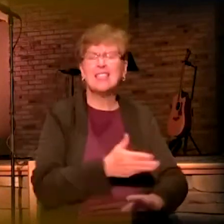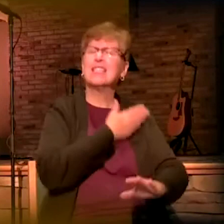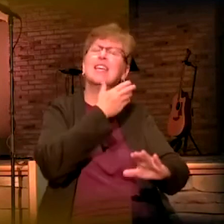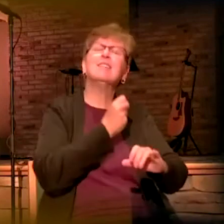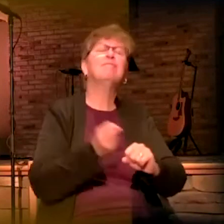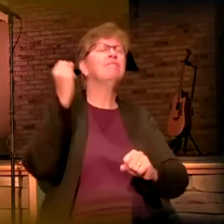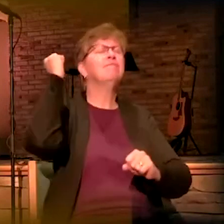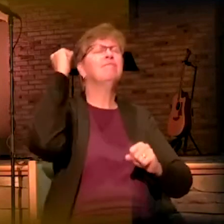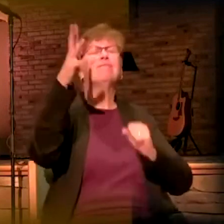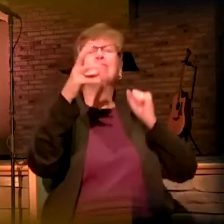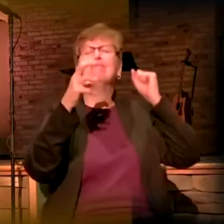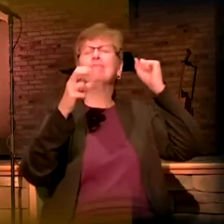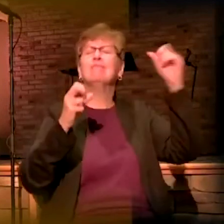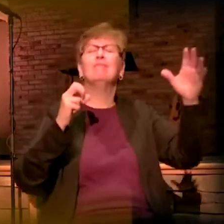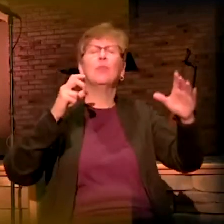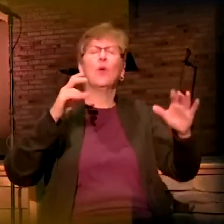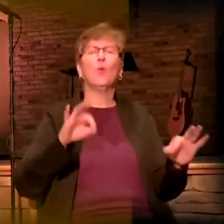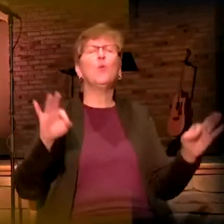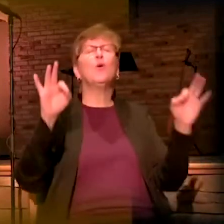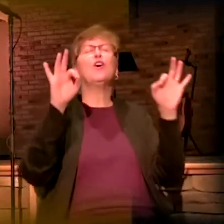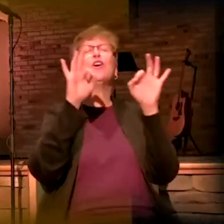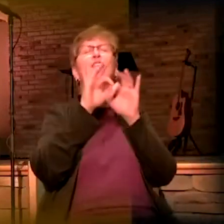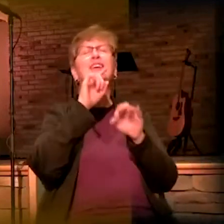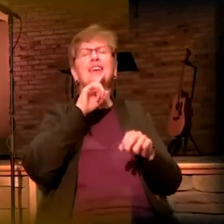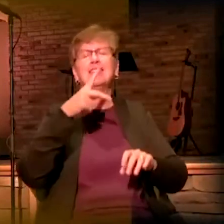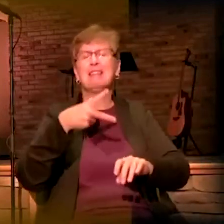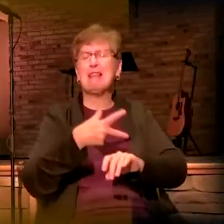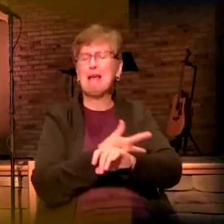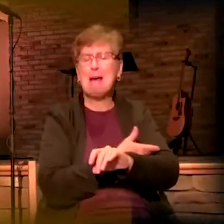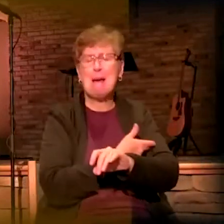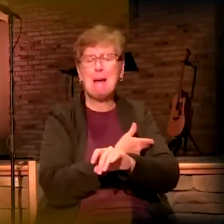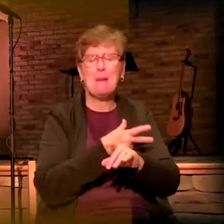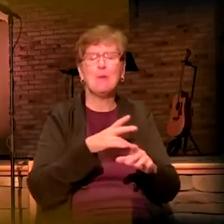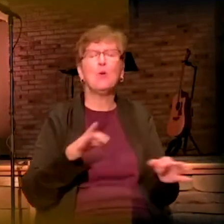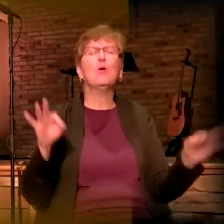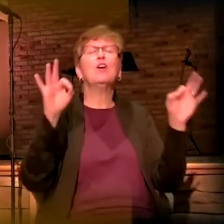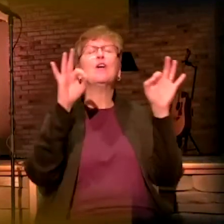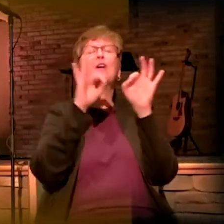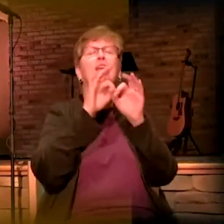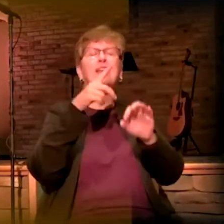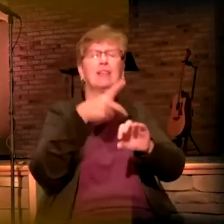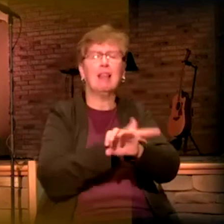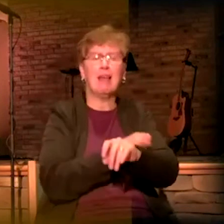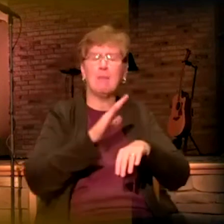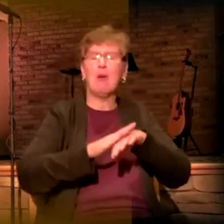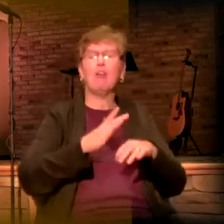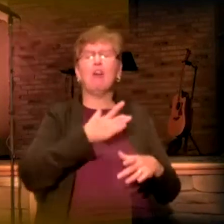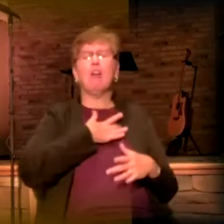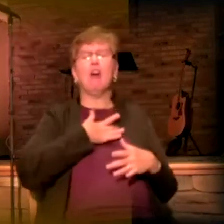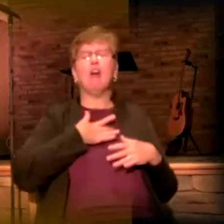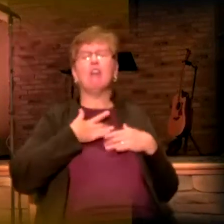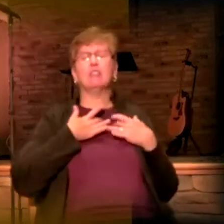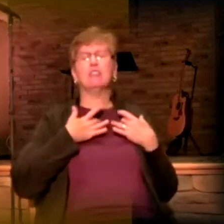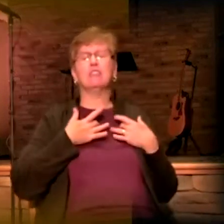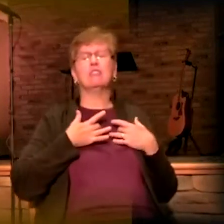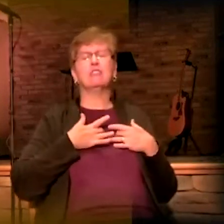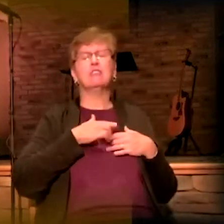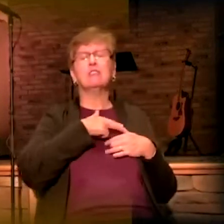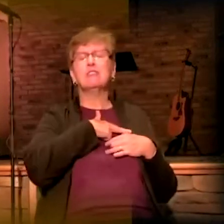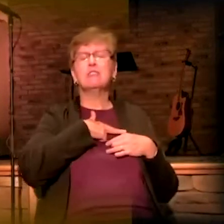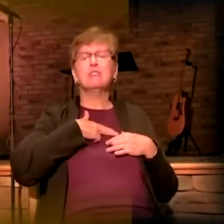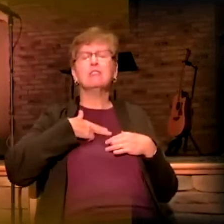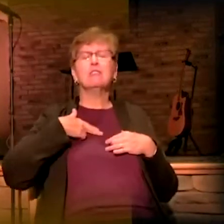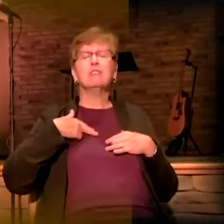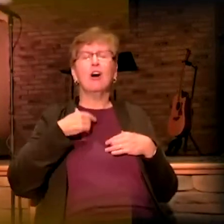just pray that we would sing it now. Lord, that it would be upon our hearts and on our lips, that we would declare the name